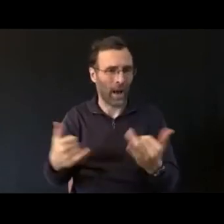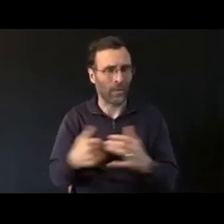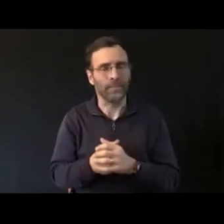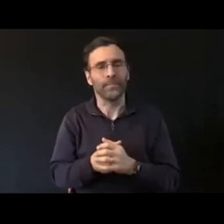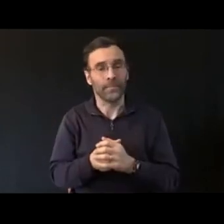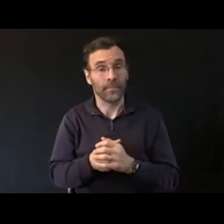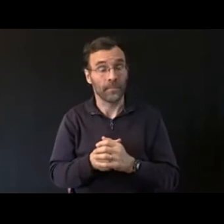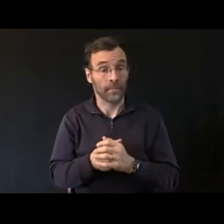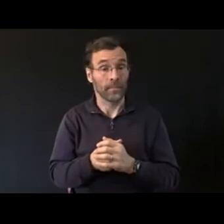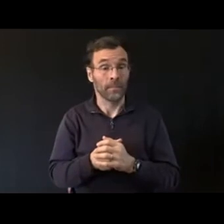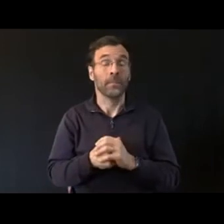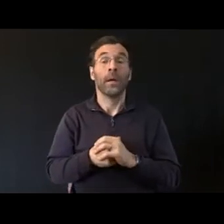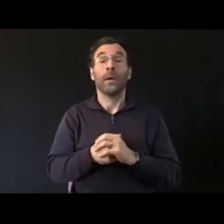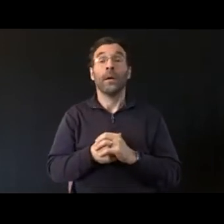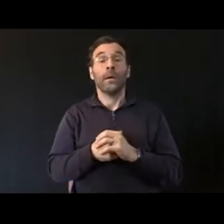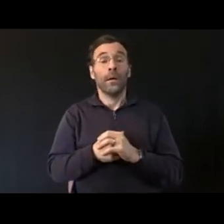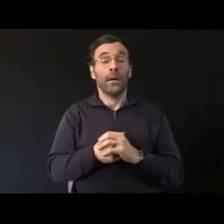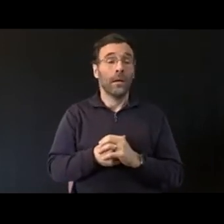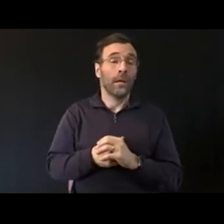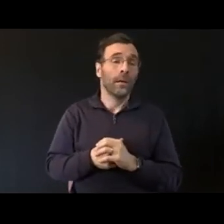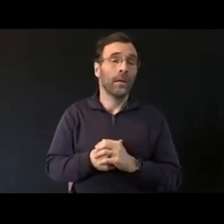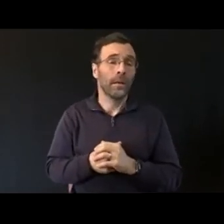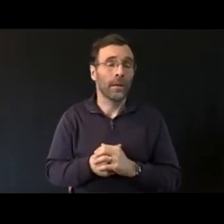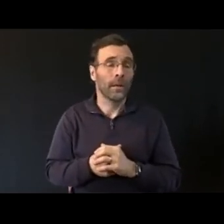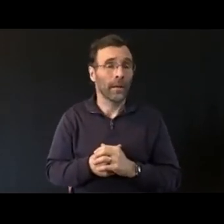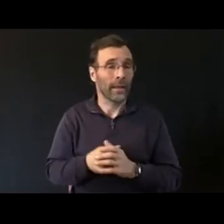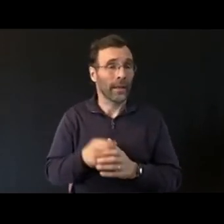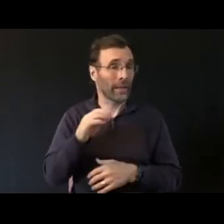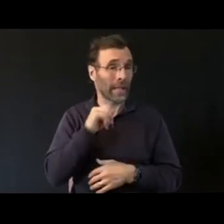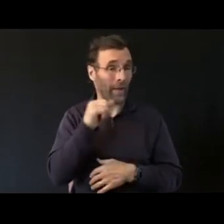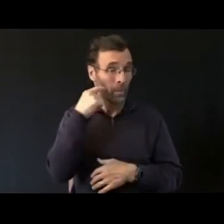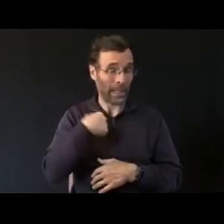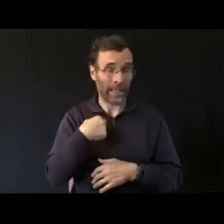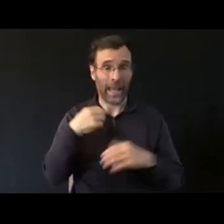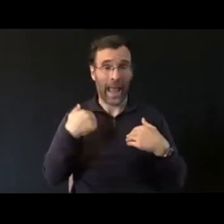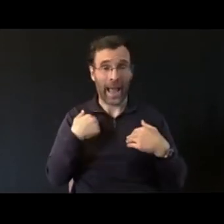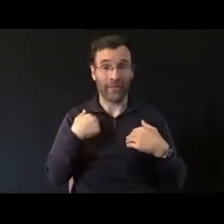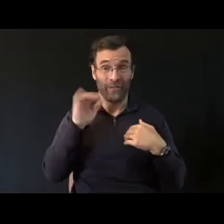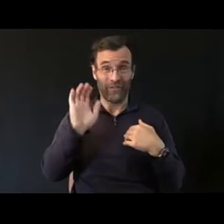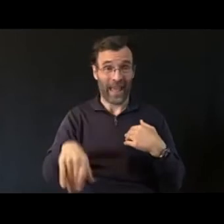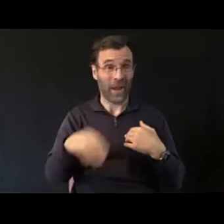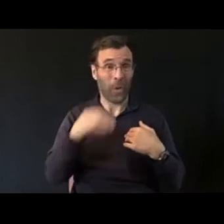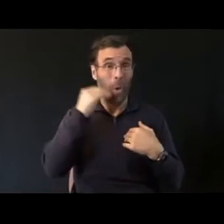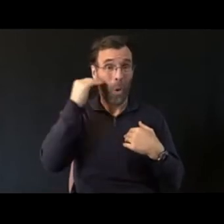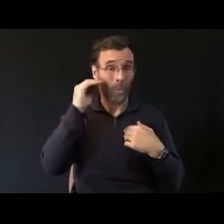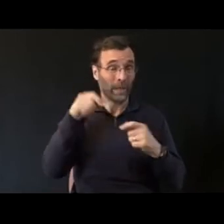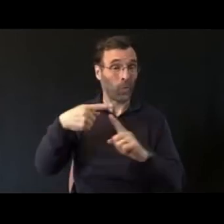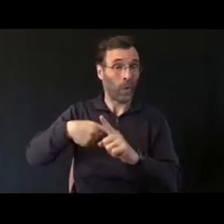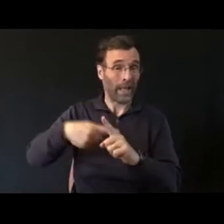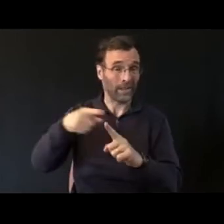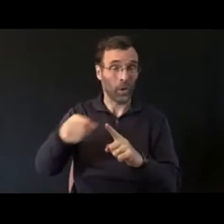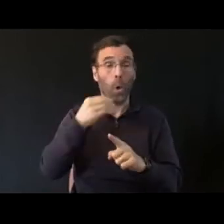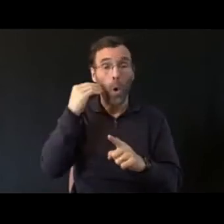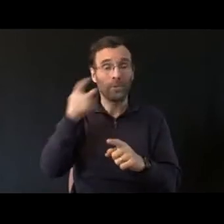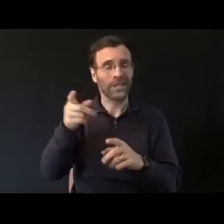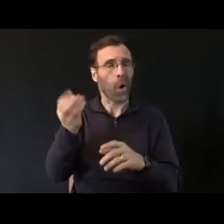it wasn't for me being able to have that asset of a home to rent in her home that she owns, I